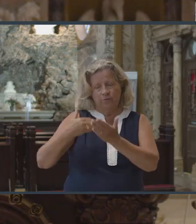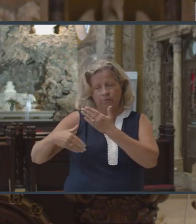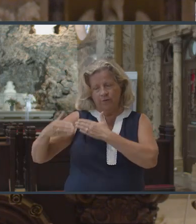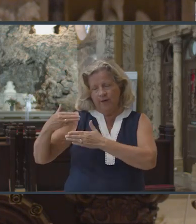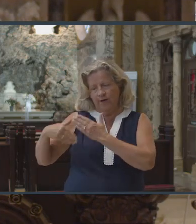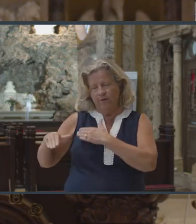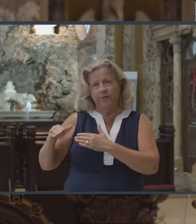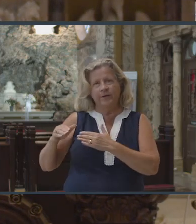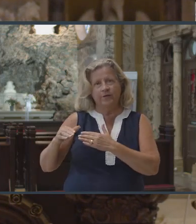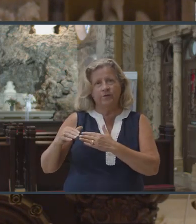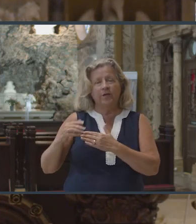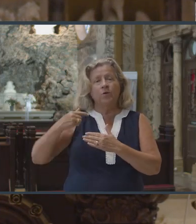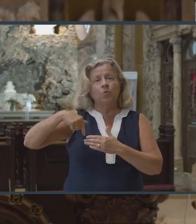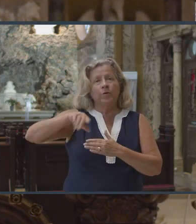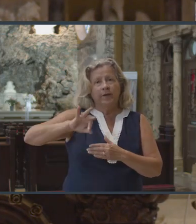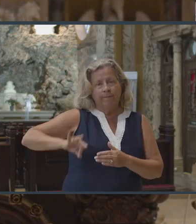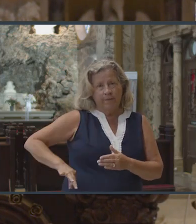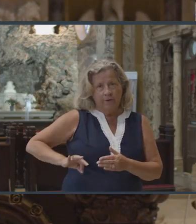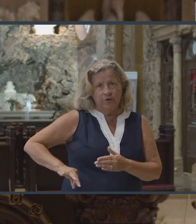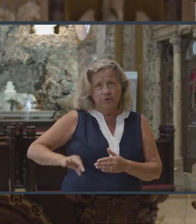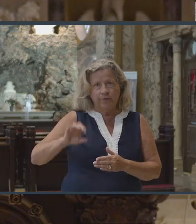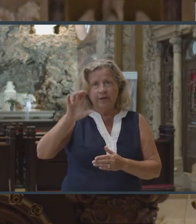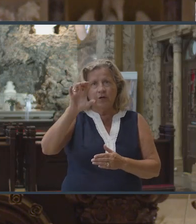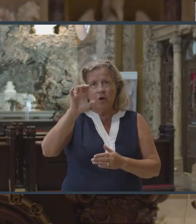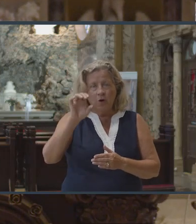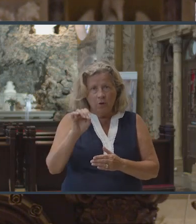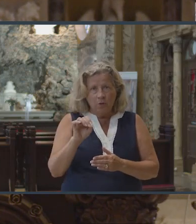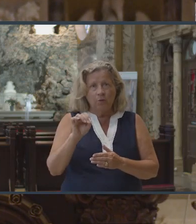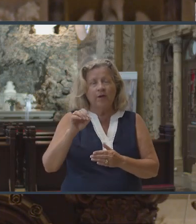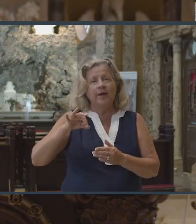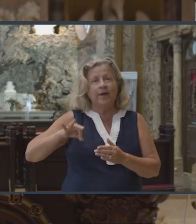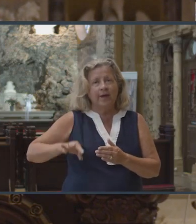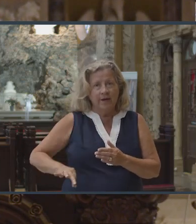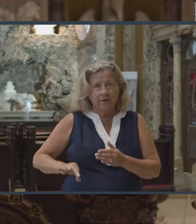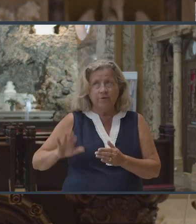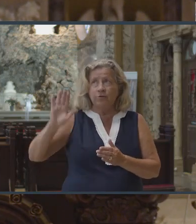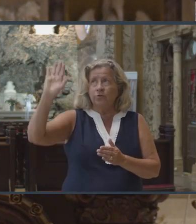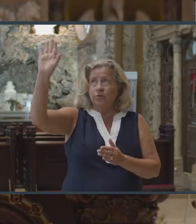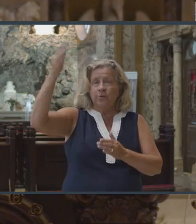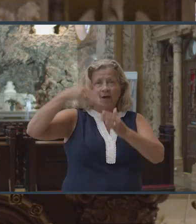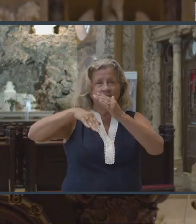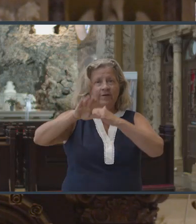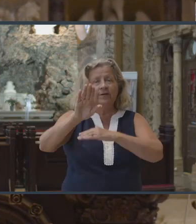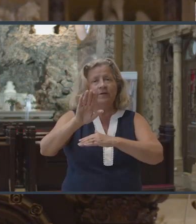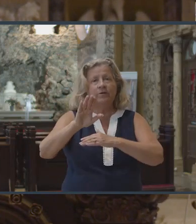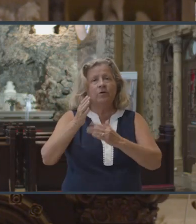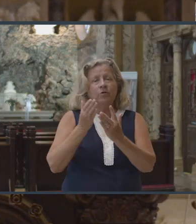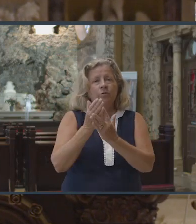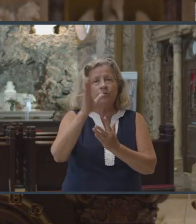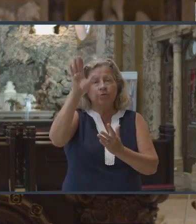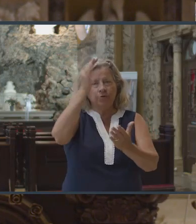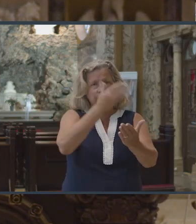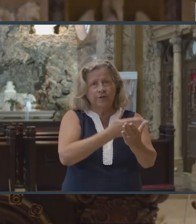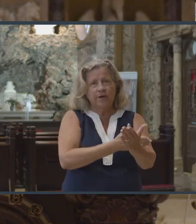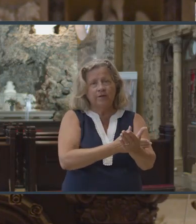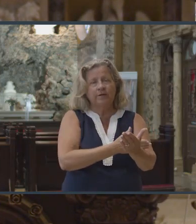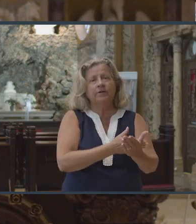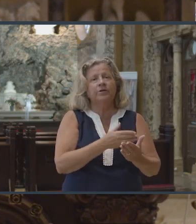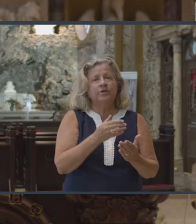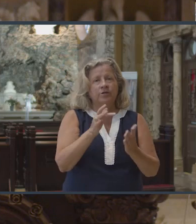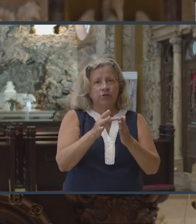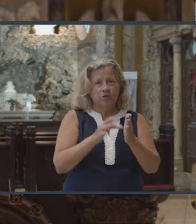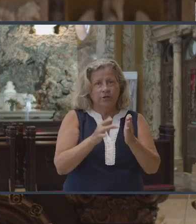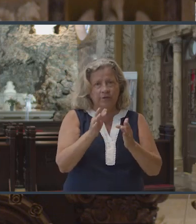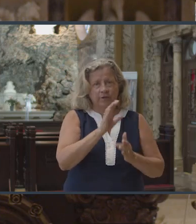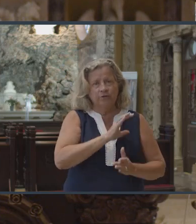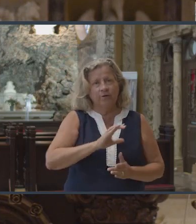merit to be co-heirs to eternal life, and may praise and glorify you through your Son, Jesus Christ.